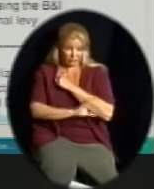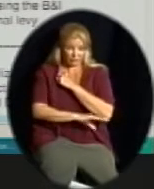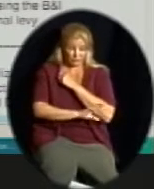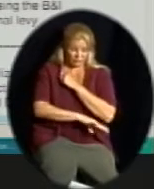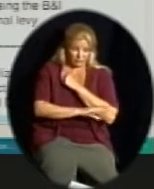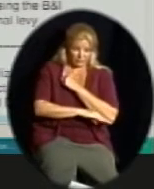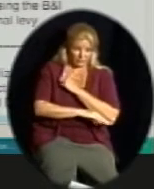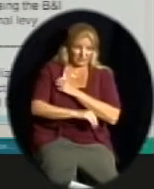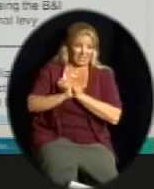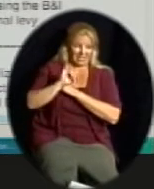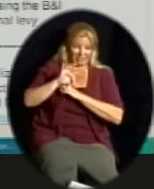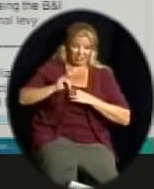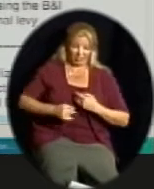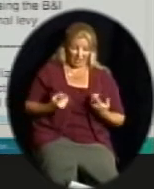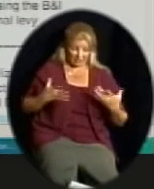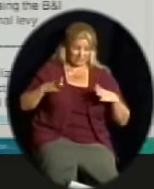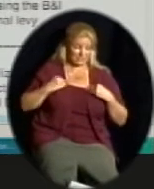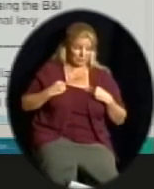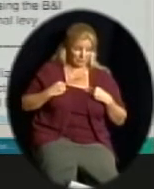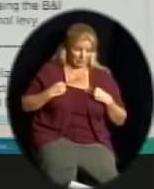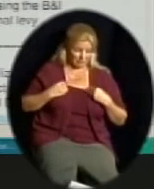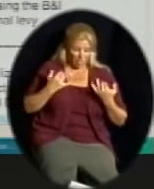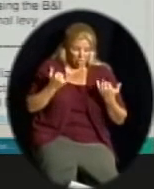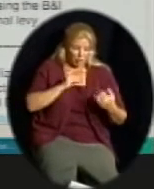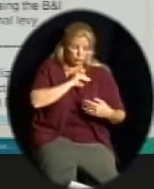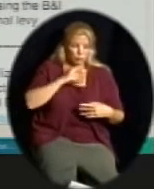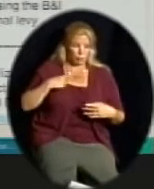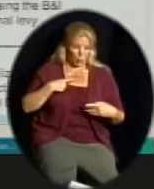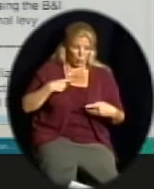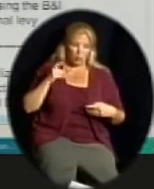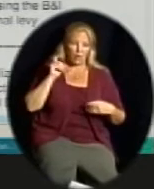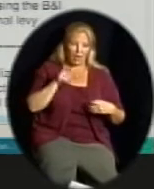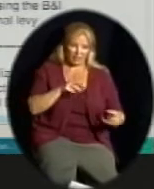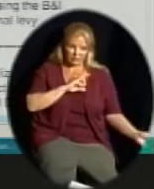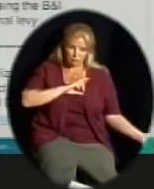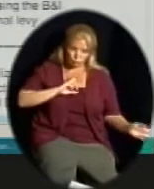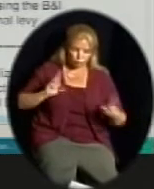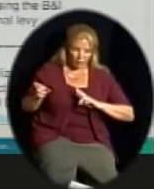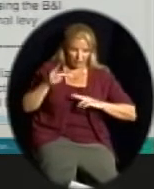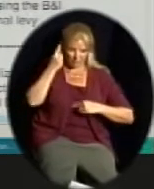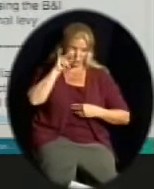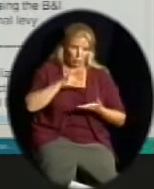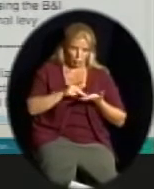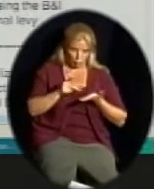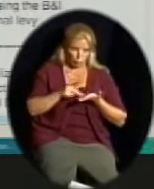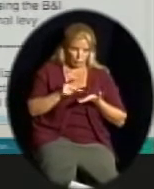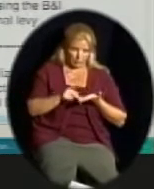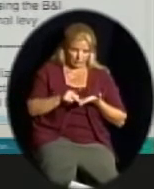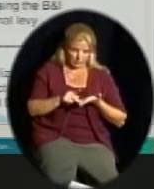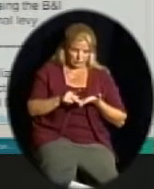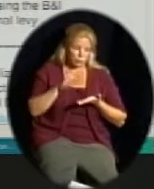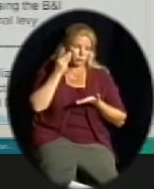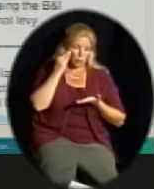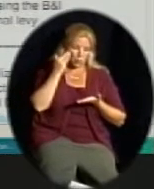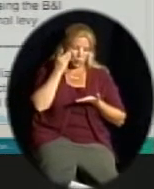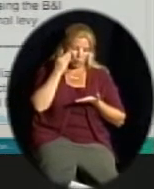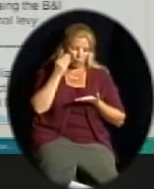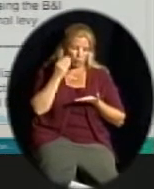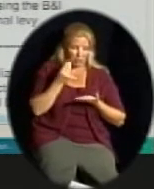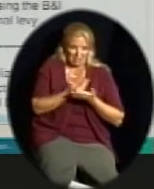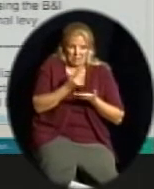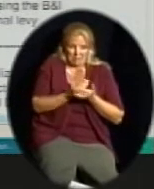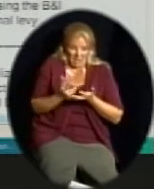payments in this budget because the revenue that's raised is raised during this fiscal year and will all